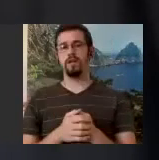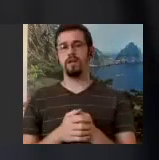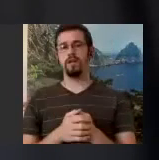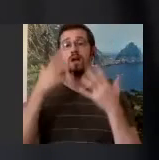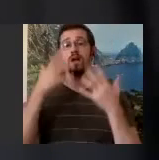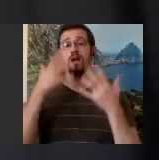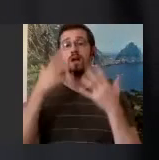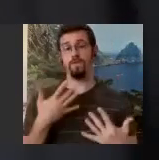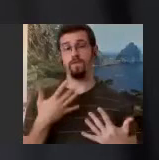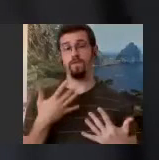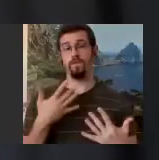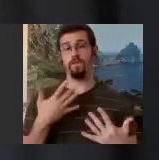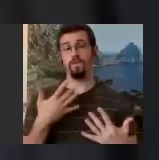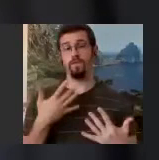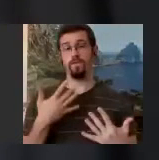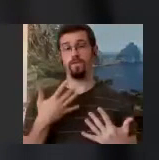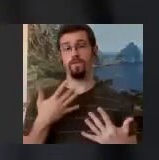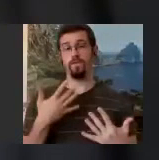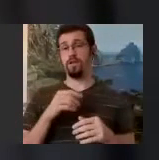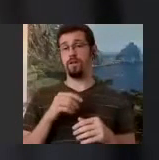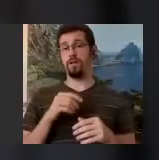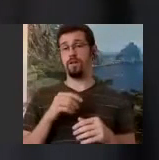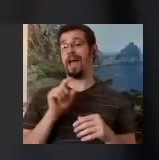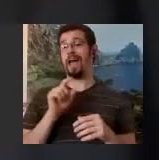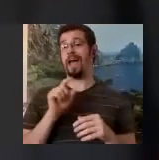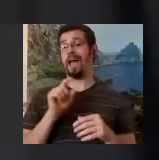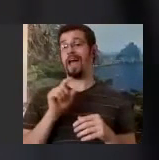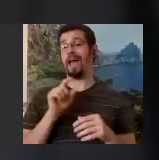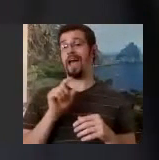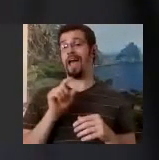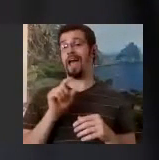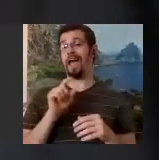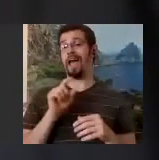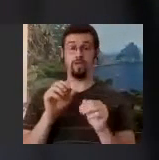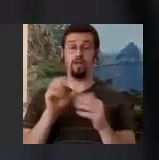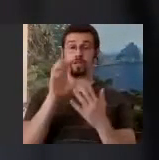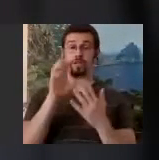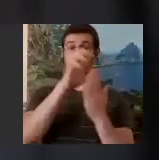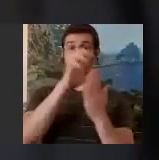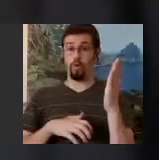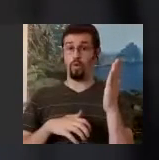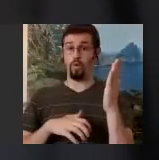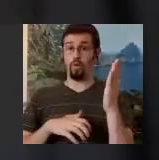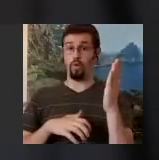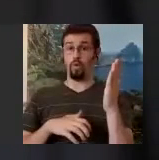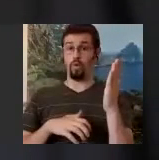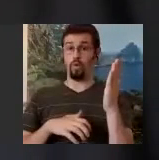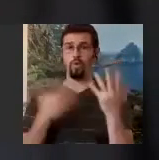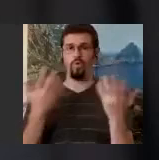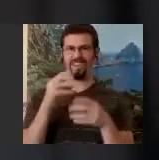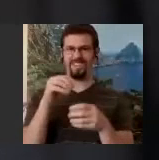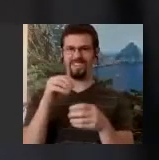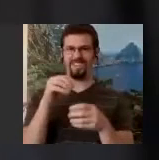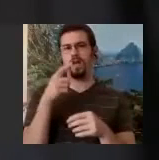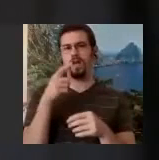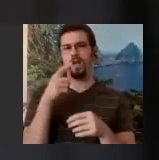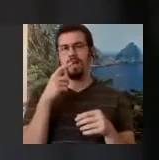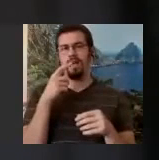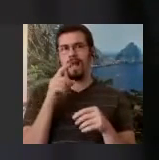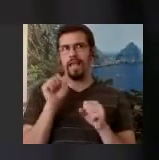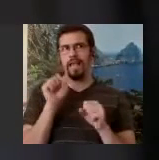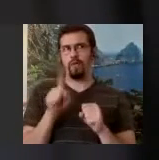unfortunately, all I can show you of the score is what's in that slide, because there are copyright restrictions.